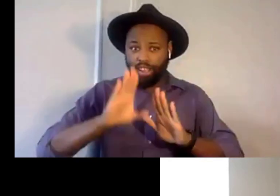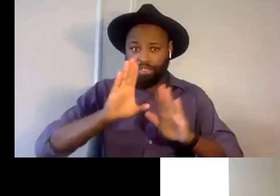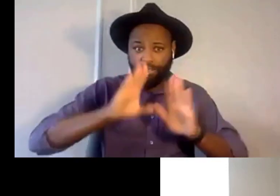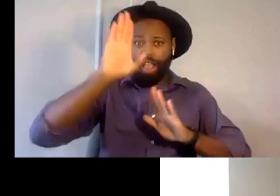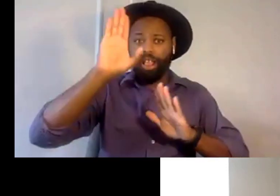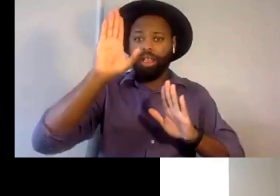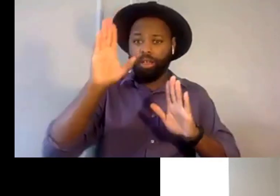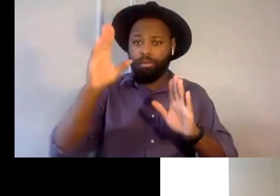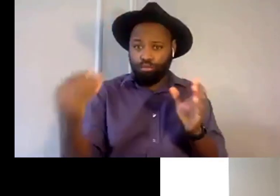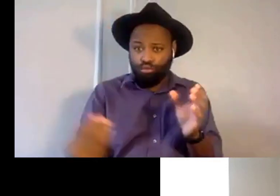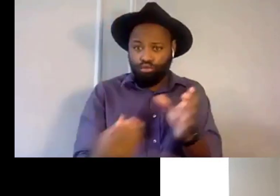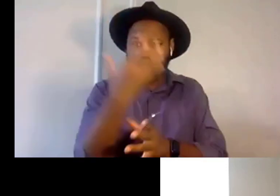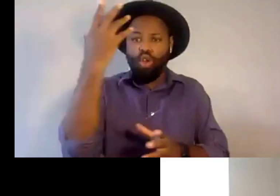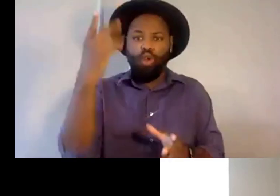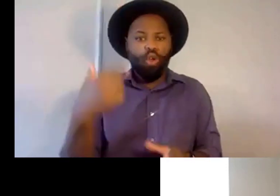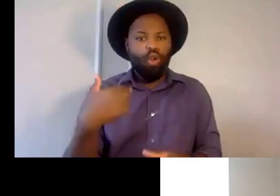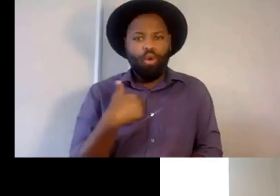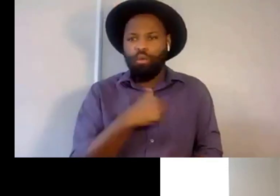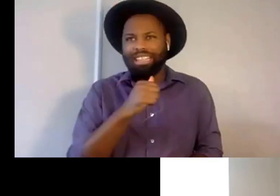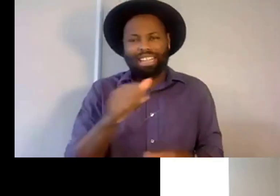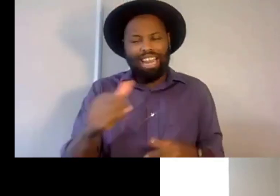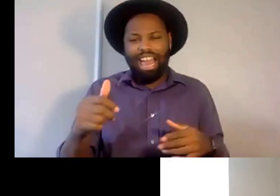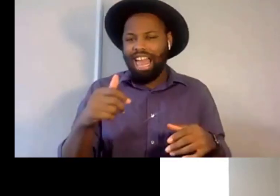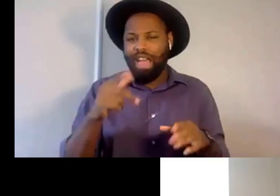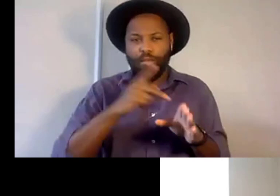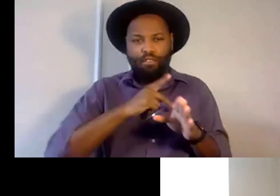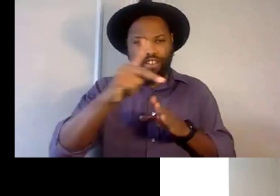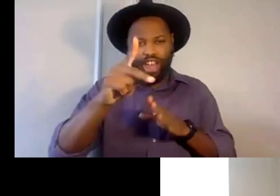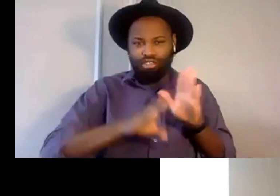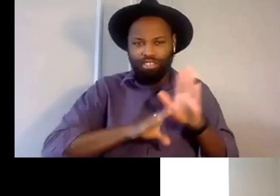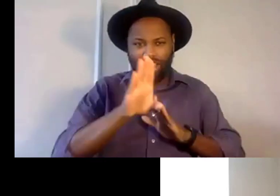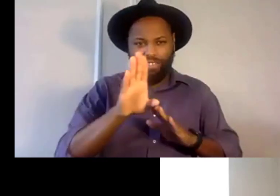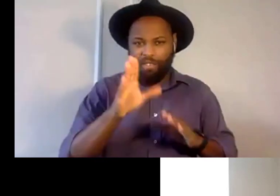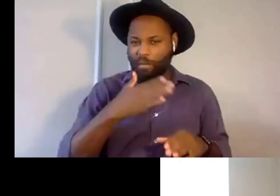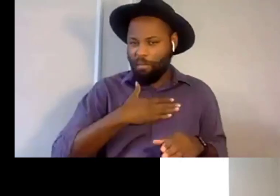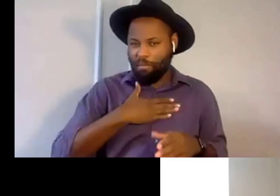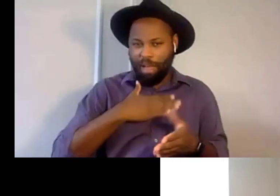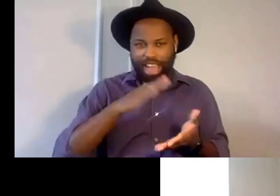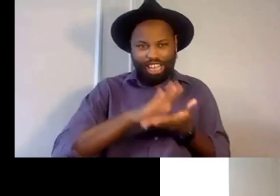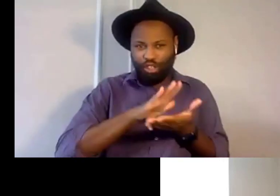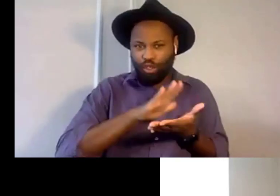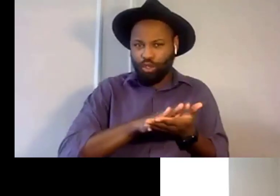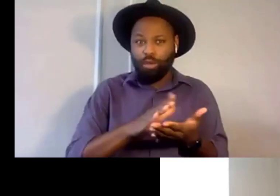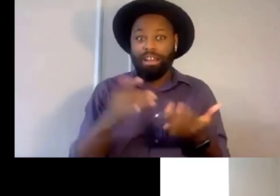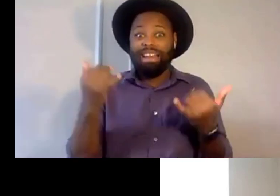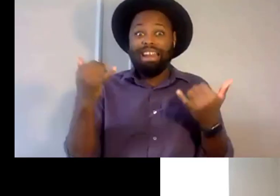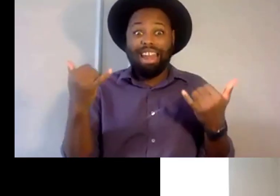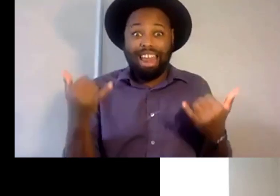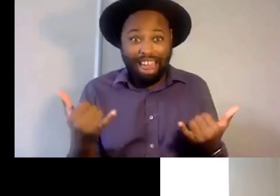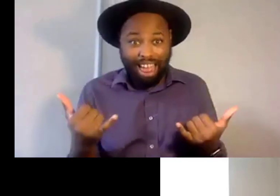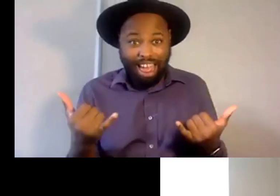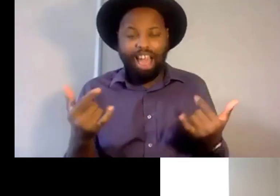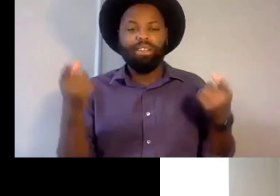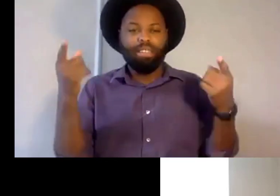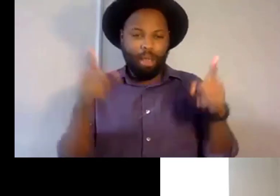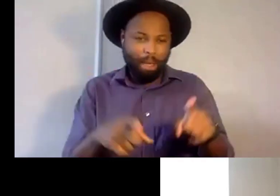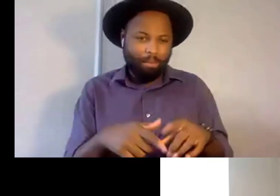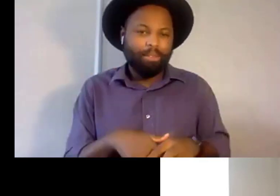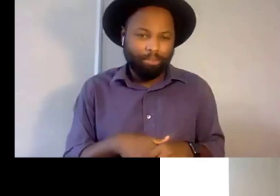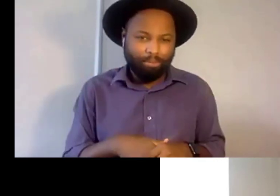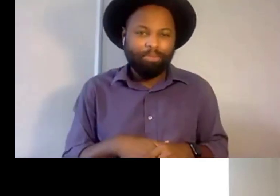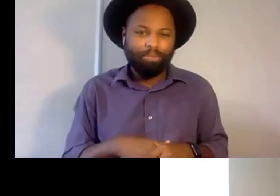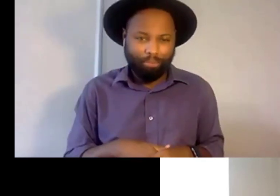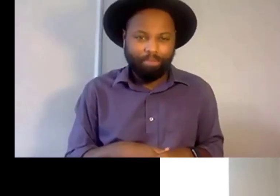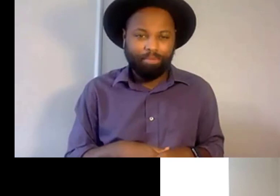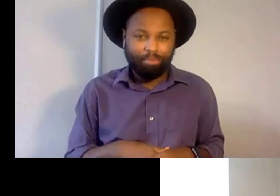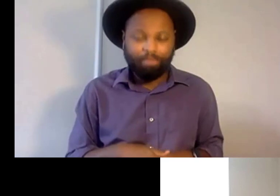get professional development at my institution, but this is something that is now happening, right? And I think that we just see